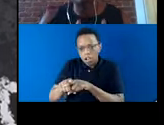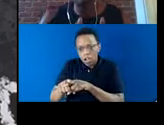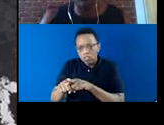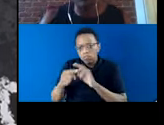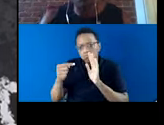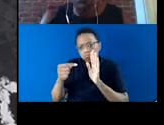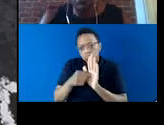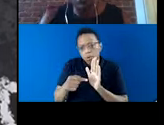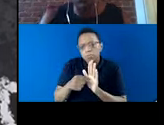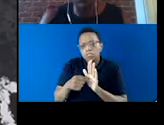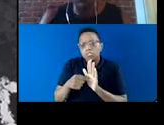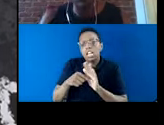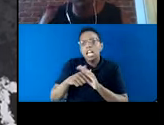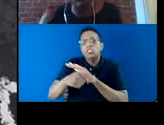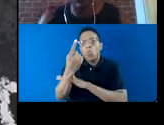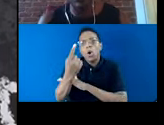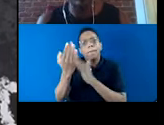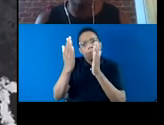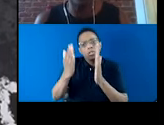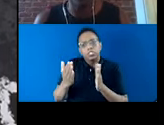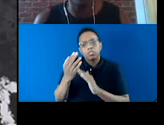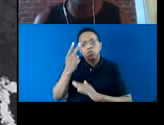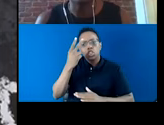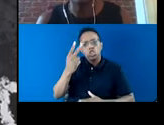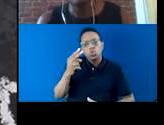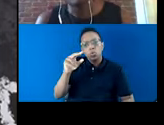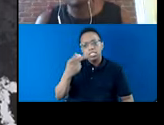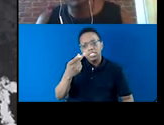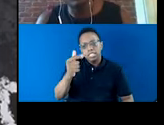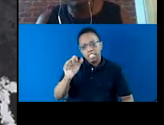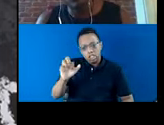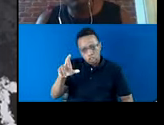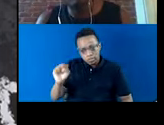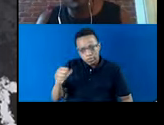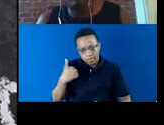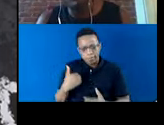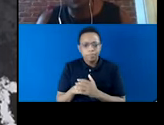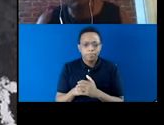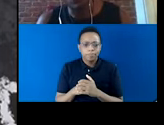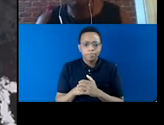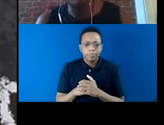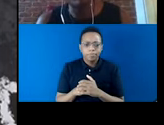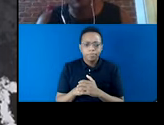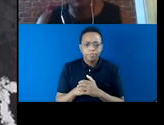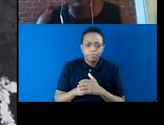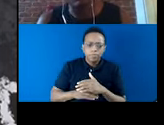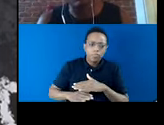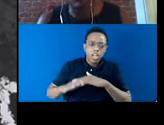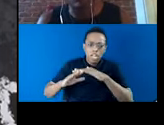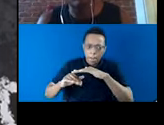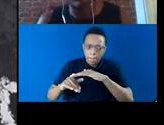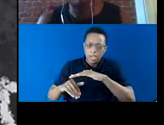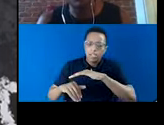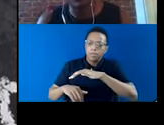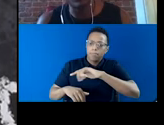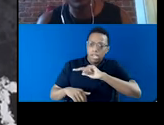represented as one person with two sexes or genders. And then on the bottom left, on the bottom right here, we